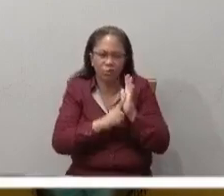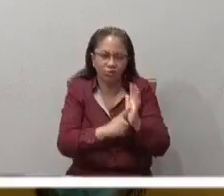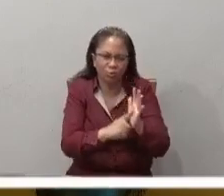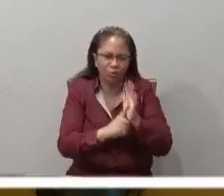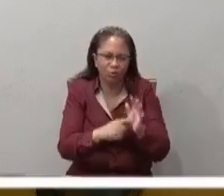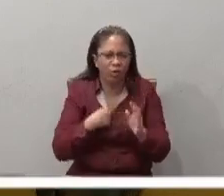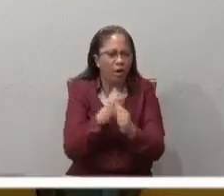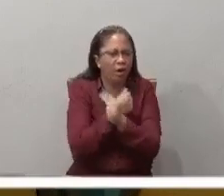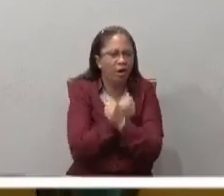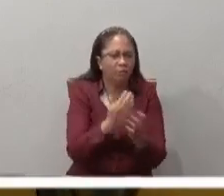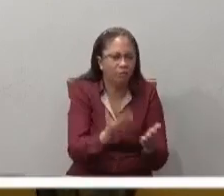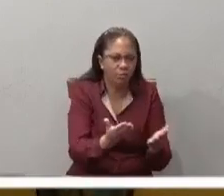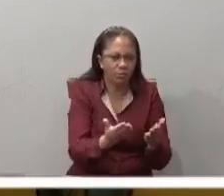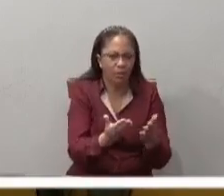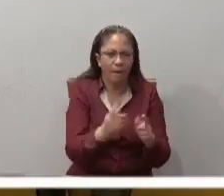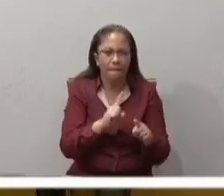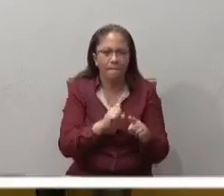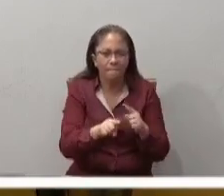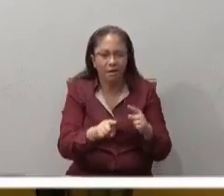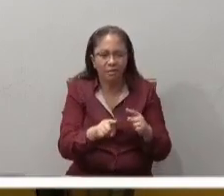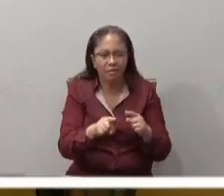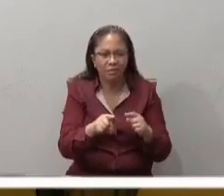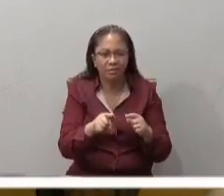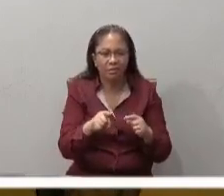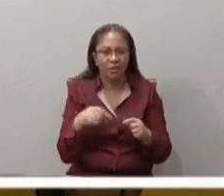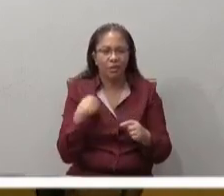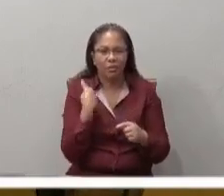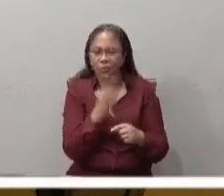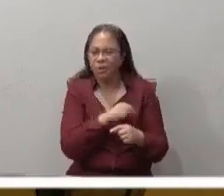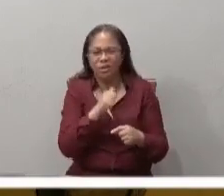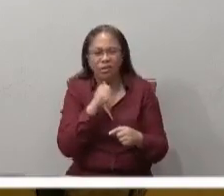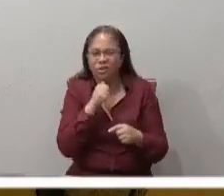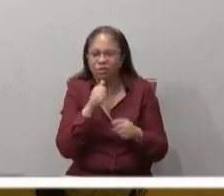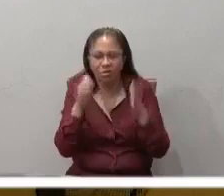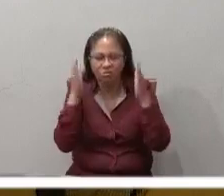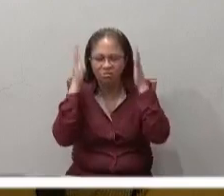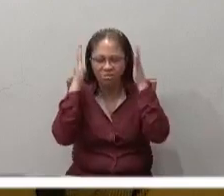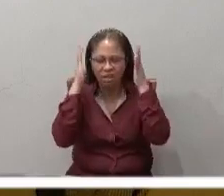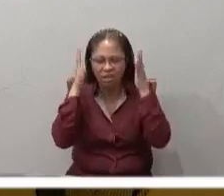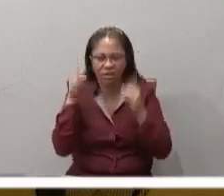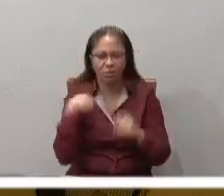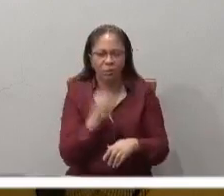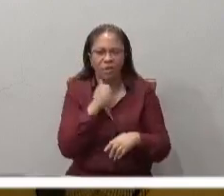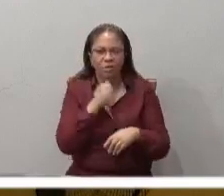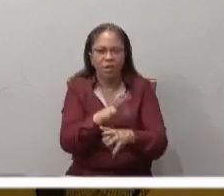the beloved just will not hear, will